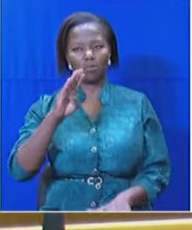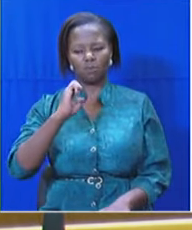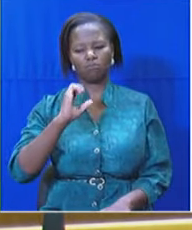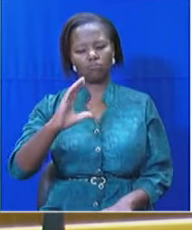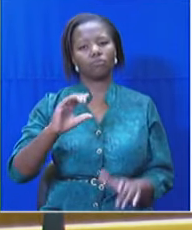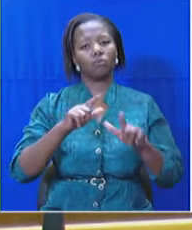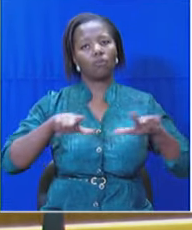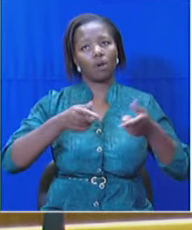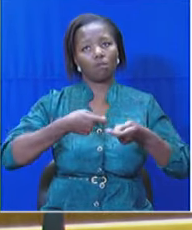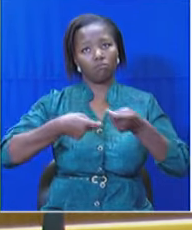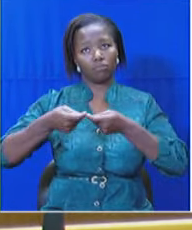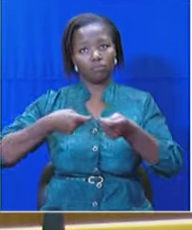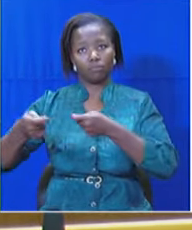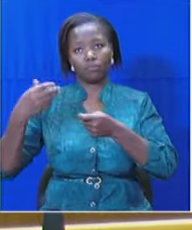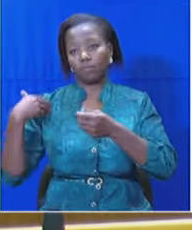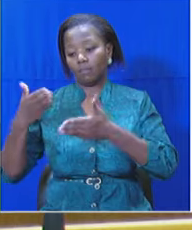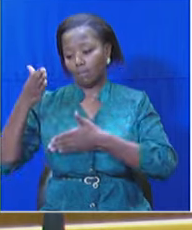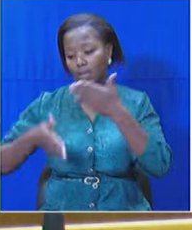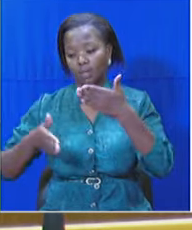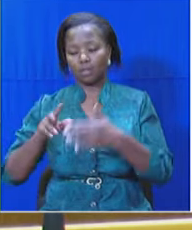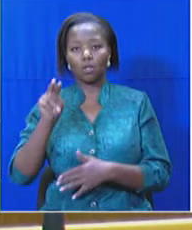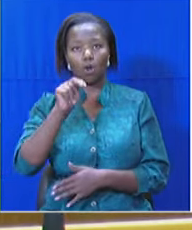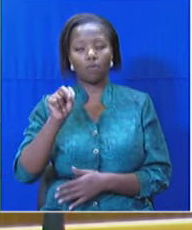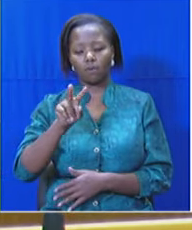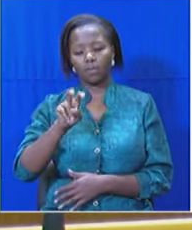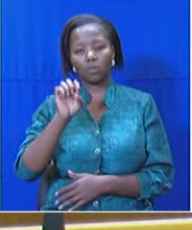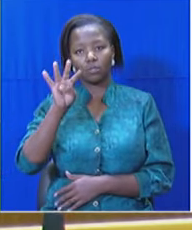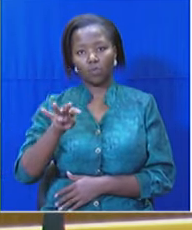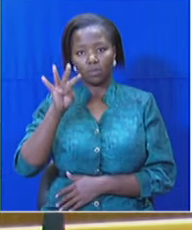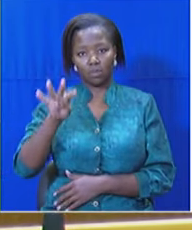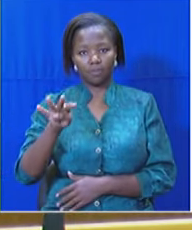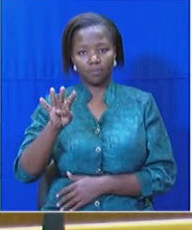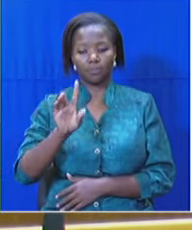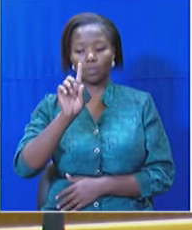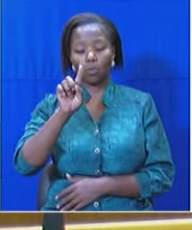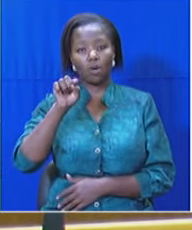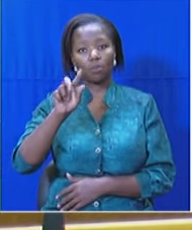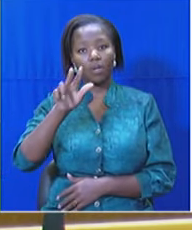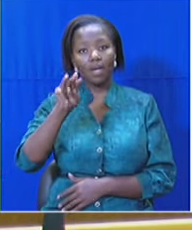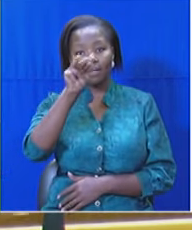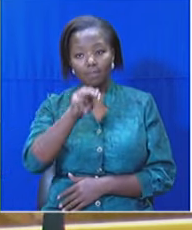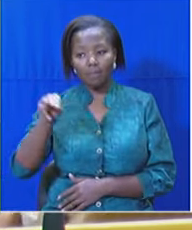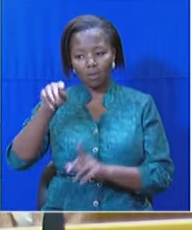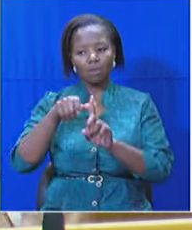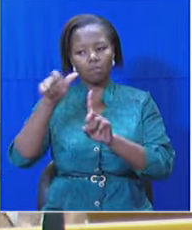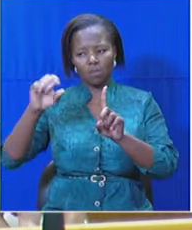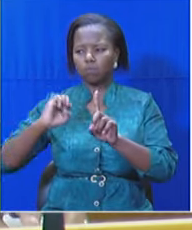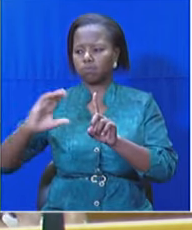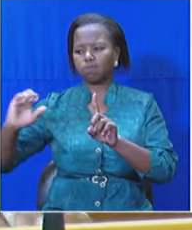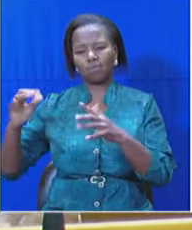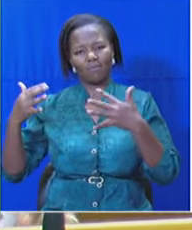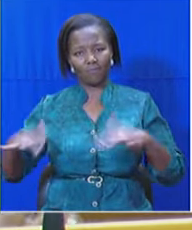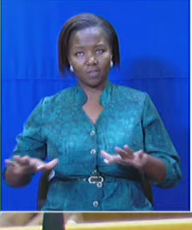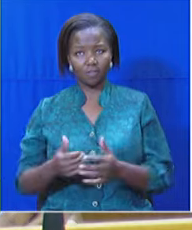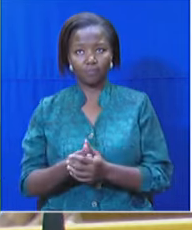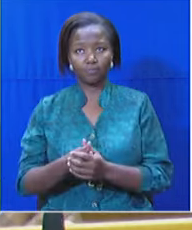until November 2014. More than 1.8 million claimants benefited from restitution. In